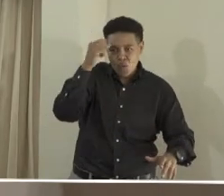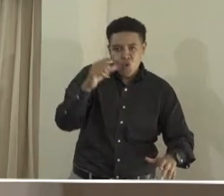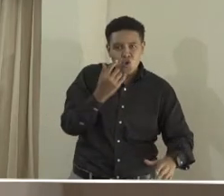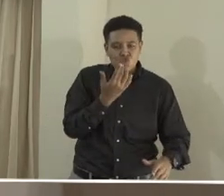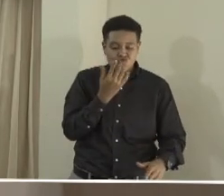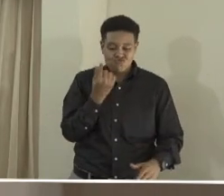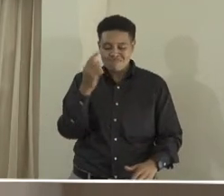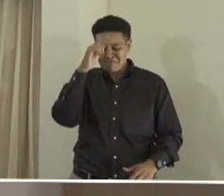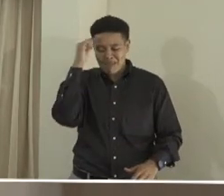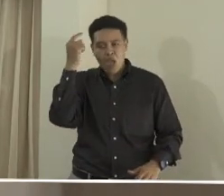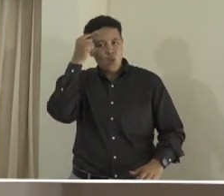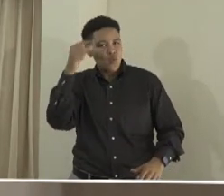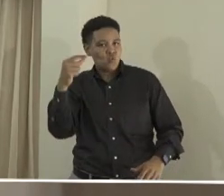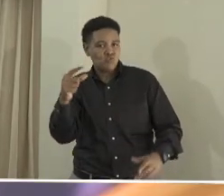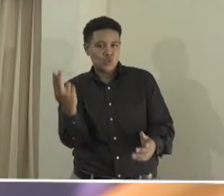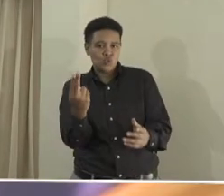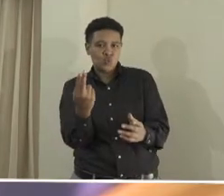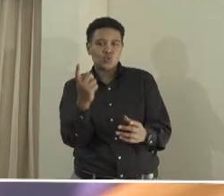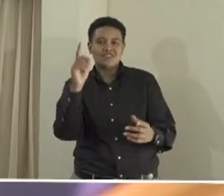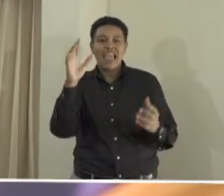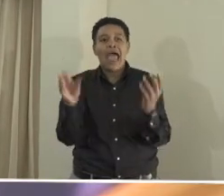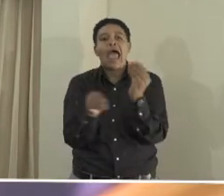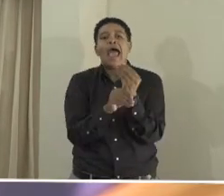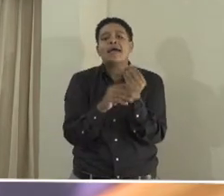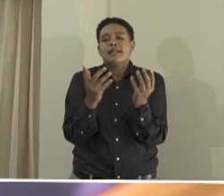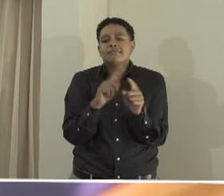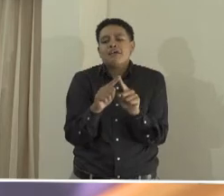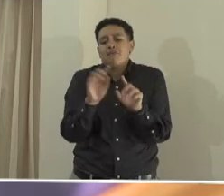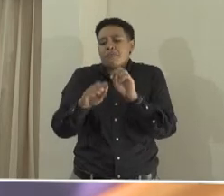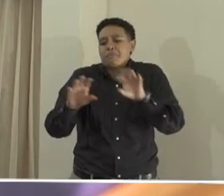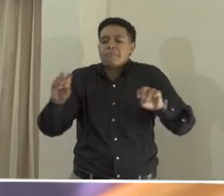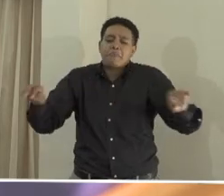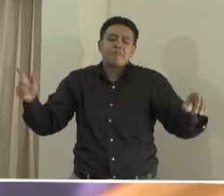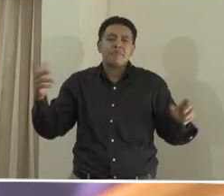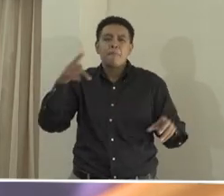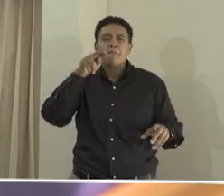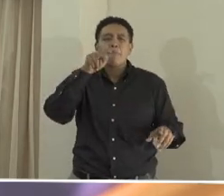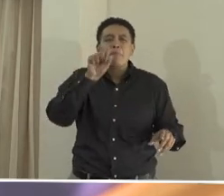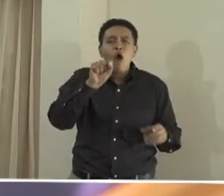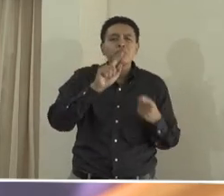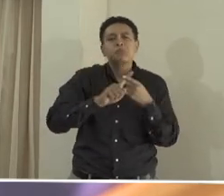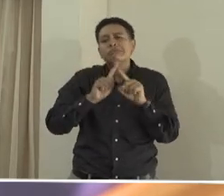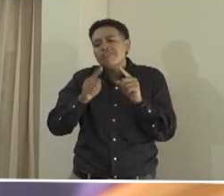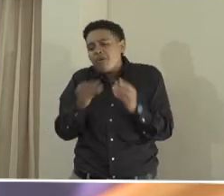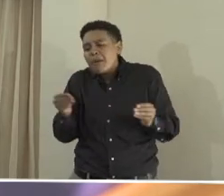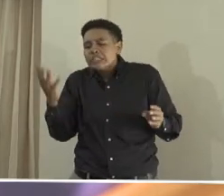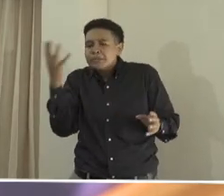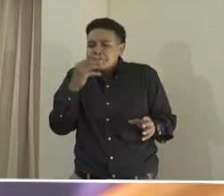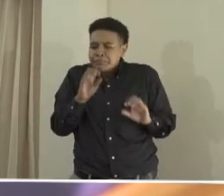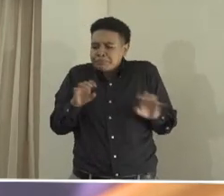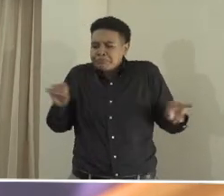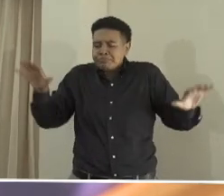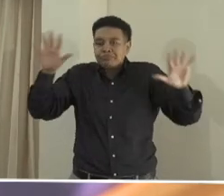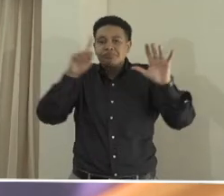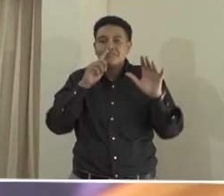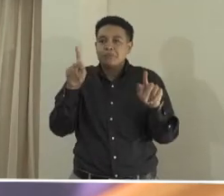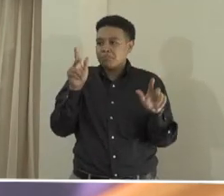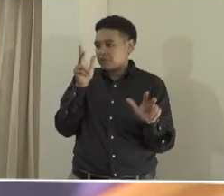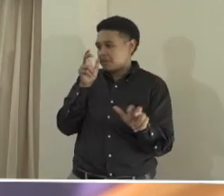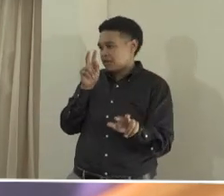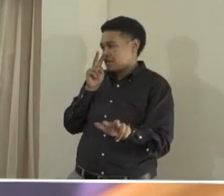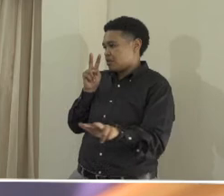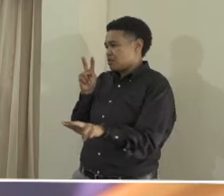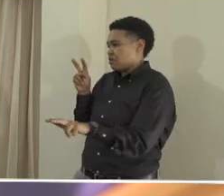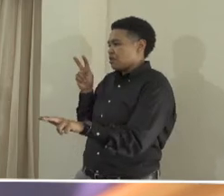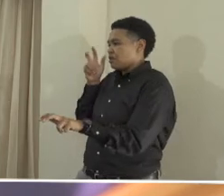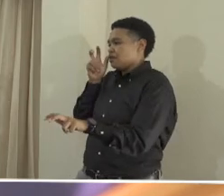encouraged to decorate using props and decorative material, doing as much as possible to draw the attention of